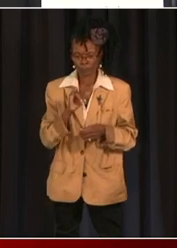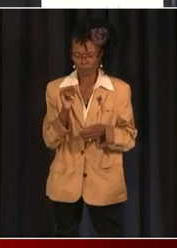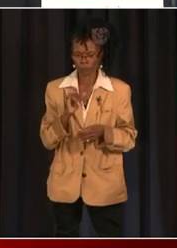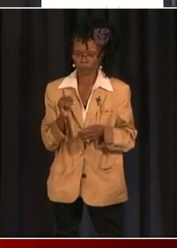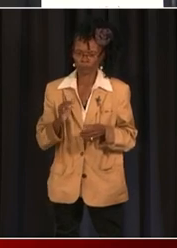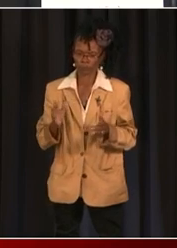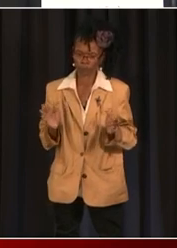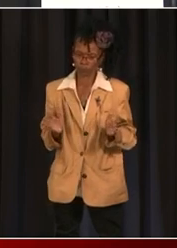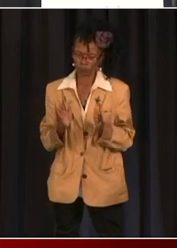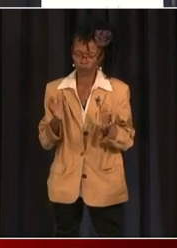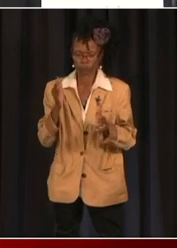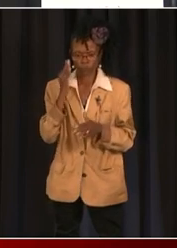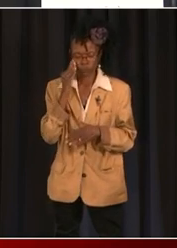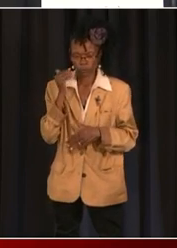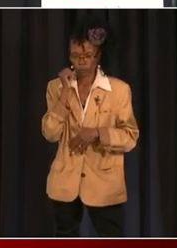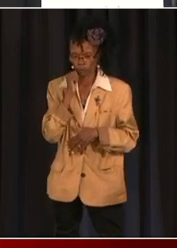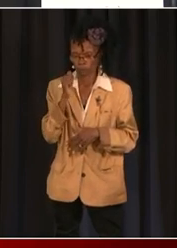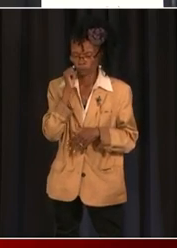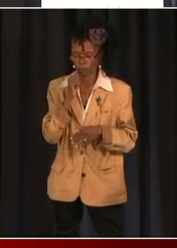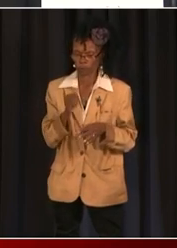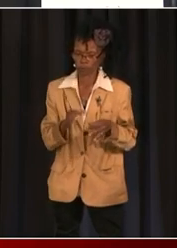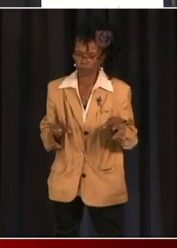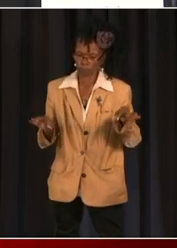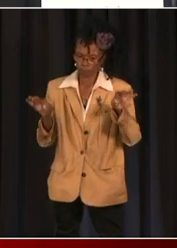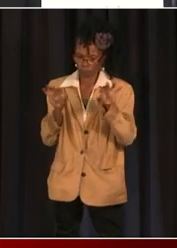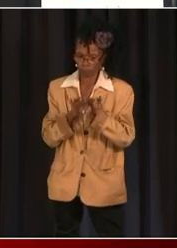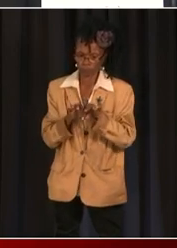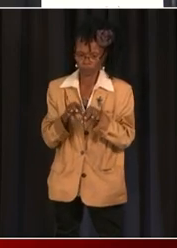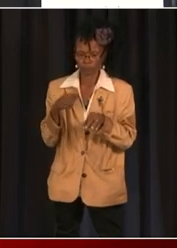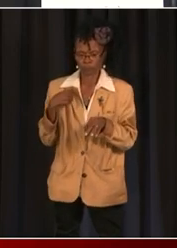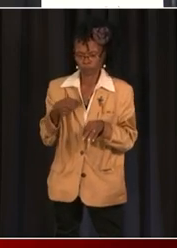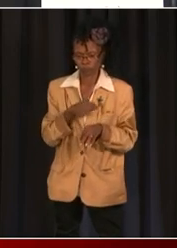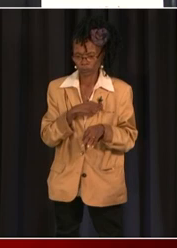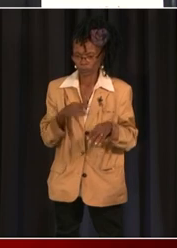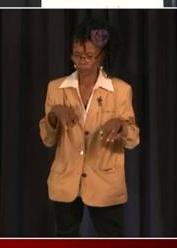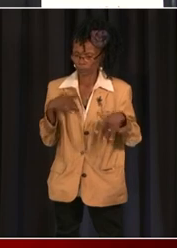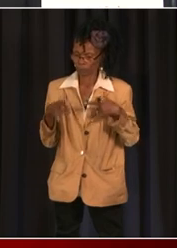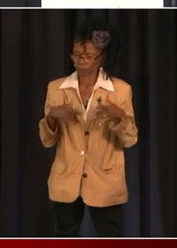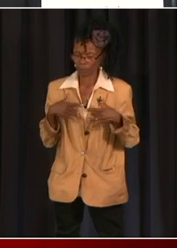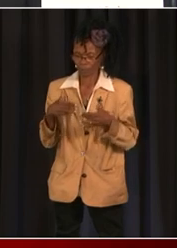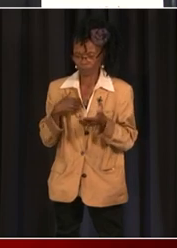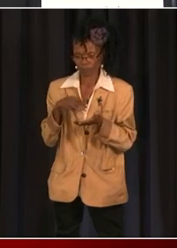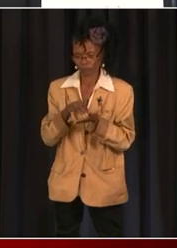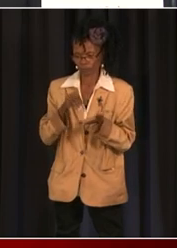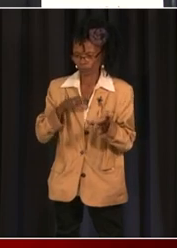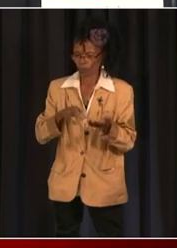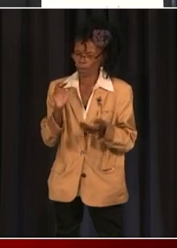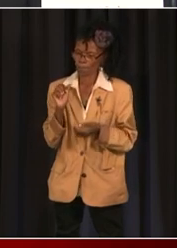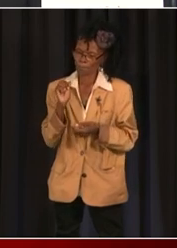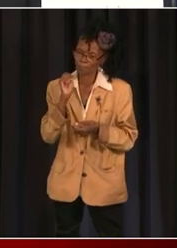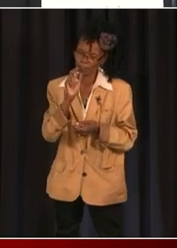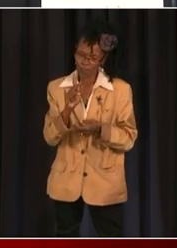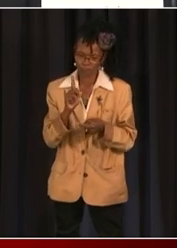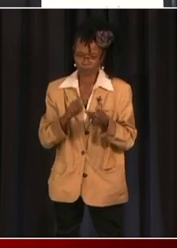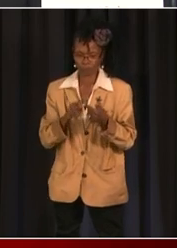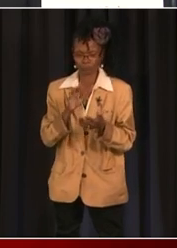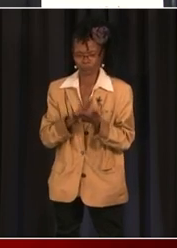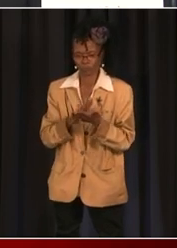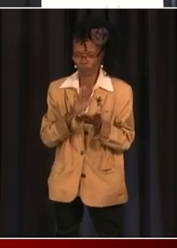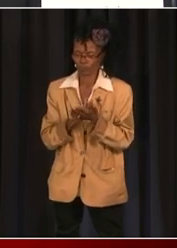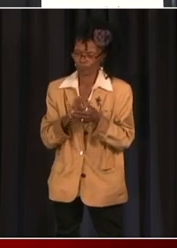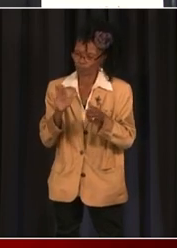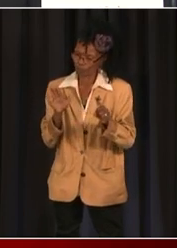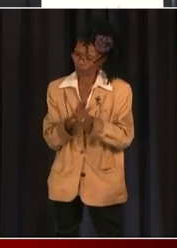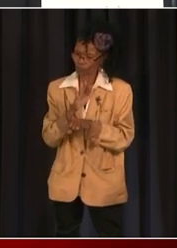that every day still does count. We're excited to have all of our students back on campus on August the 30th, full-time in